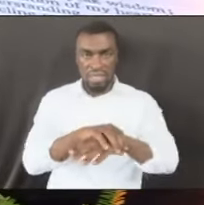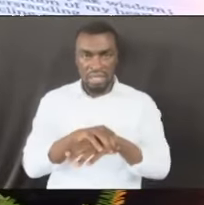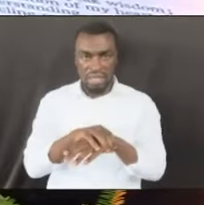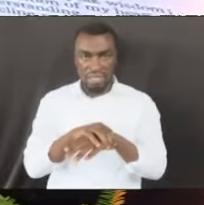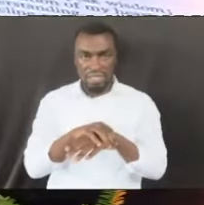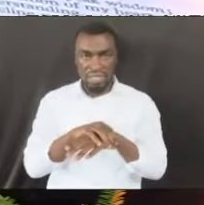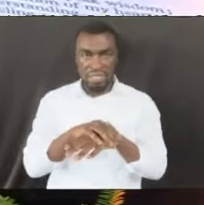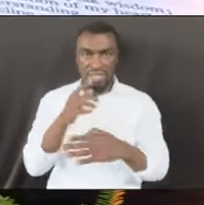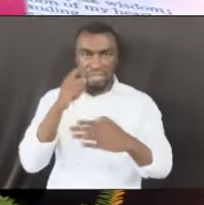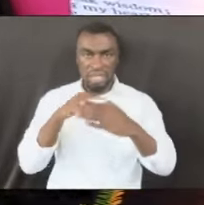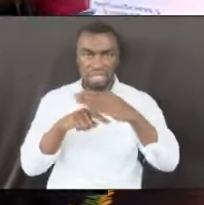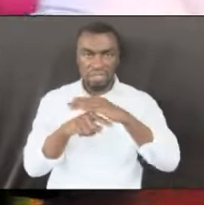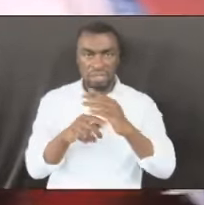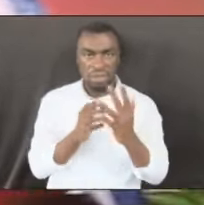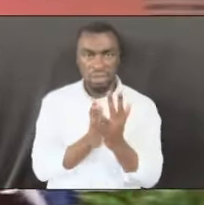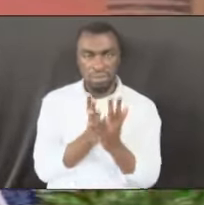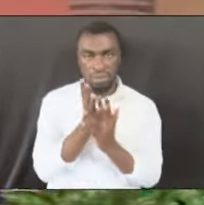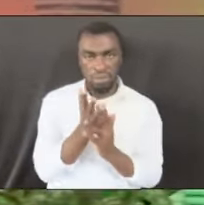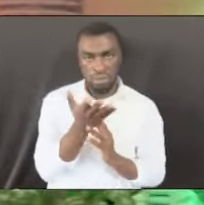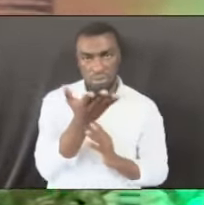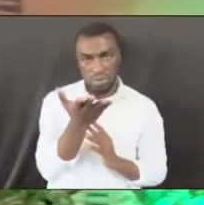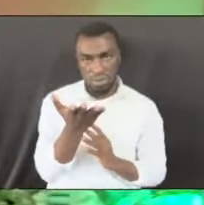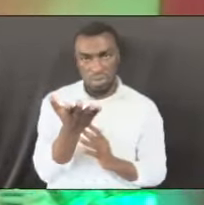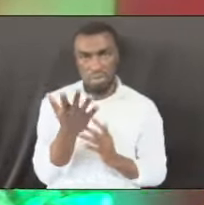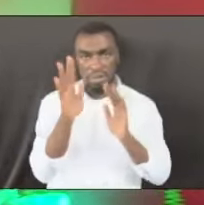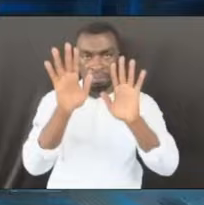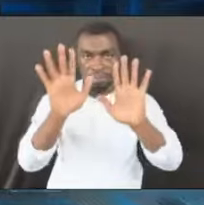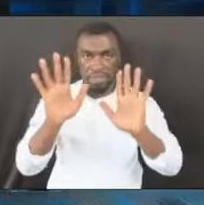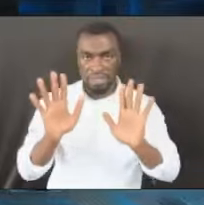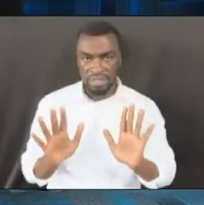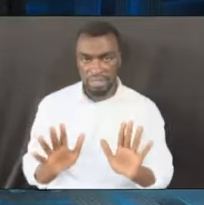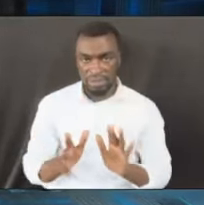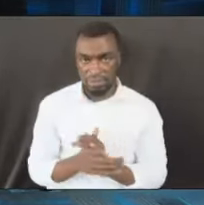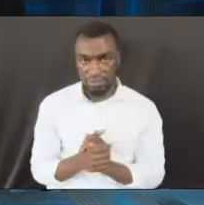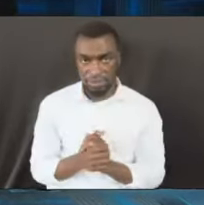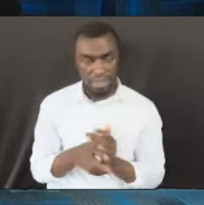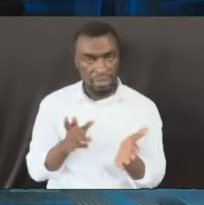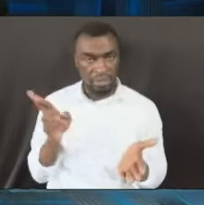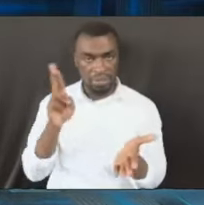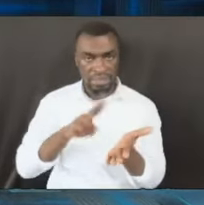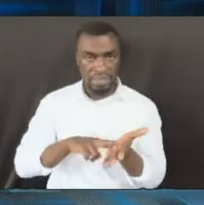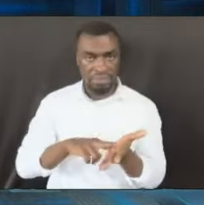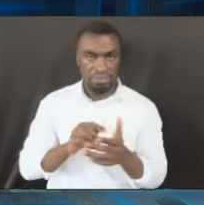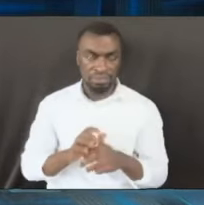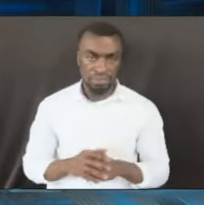your instrumentality. I want to repeat that.